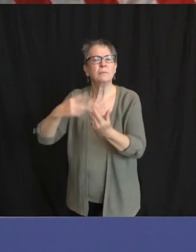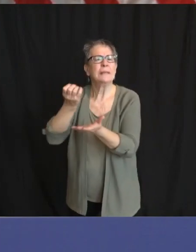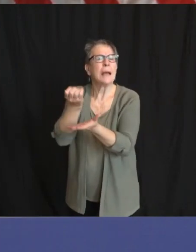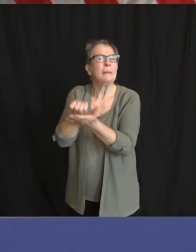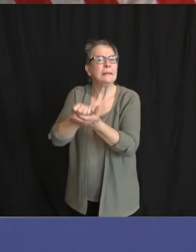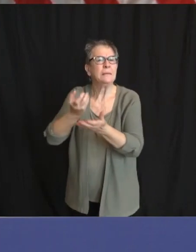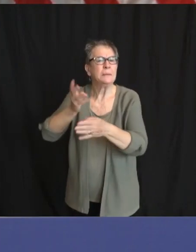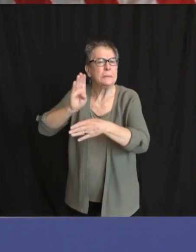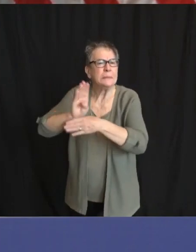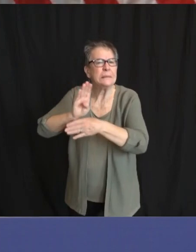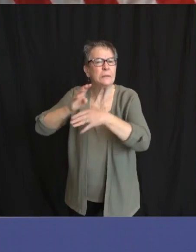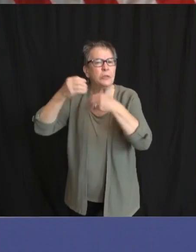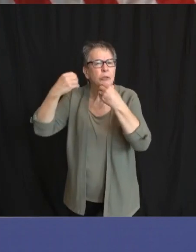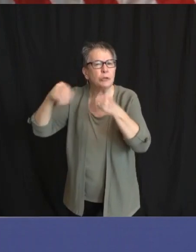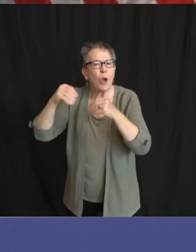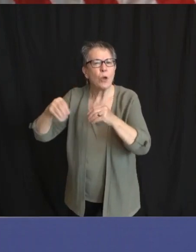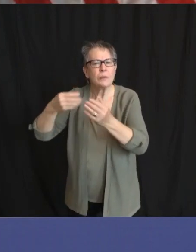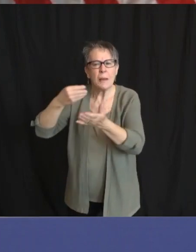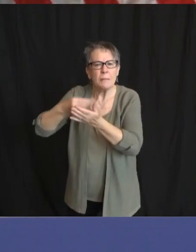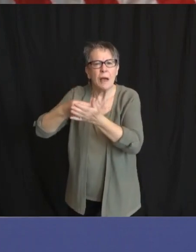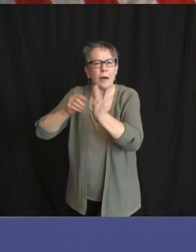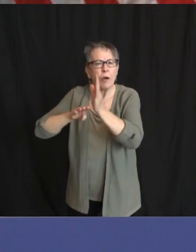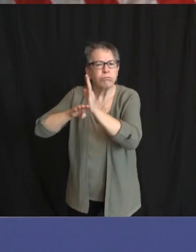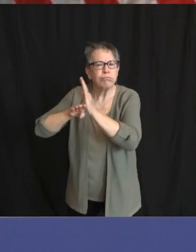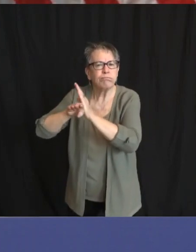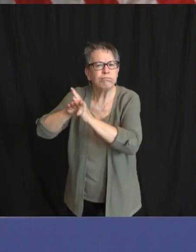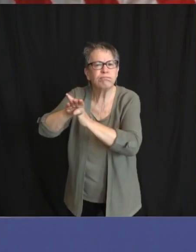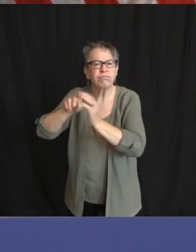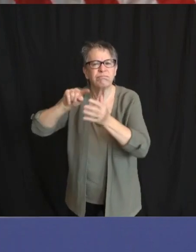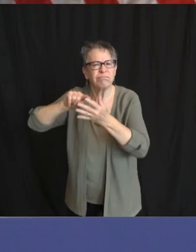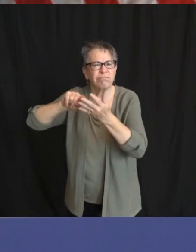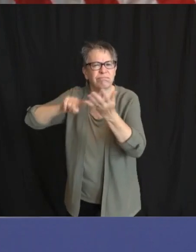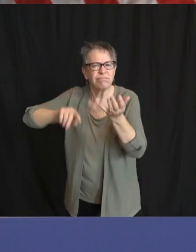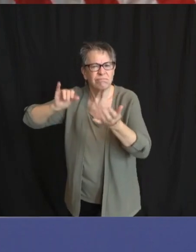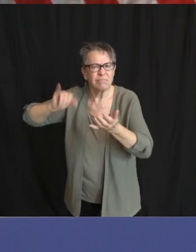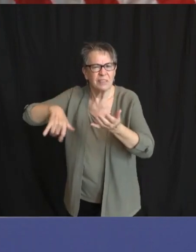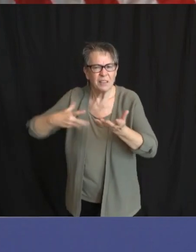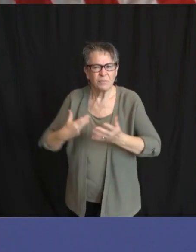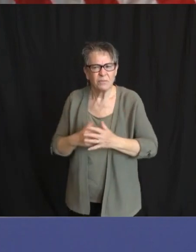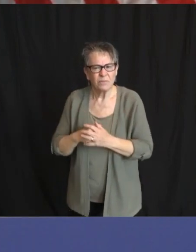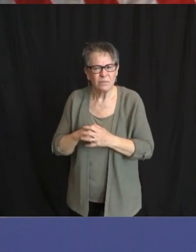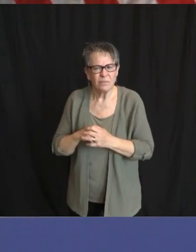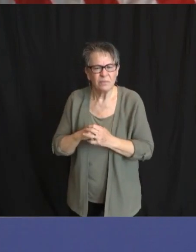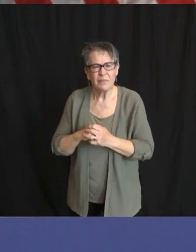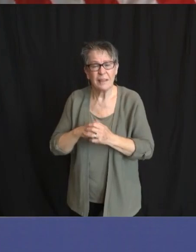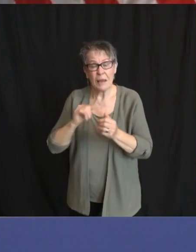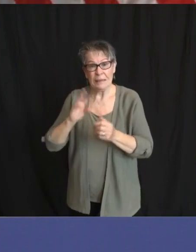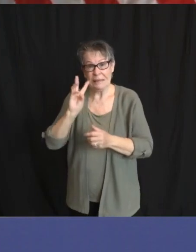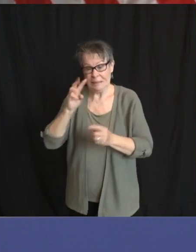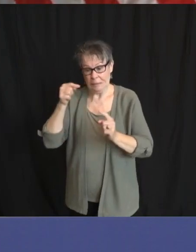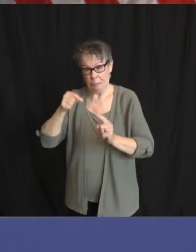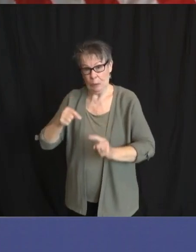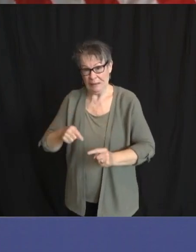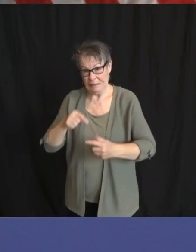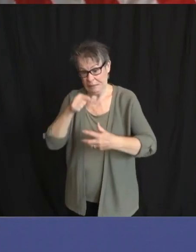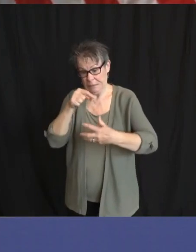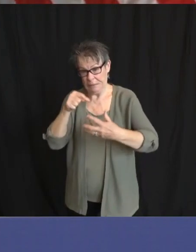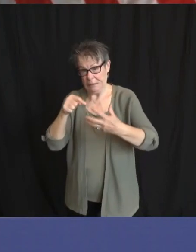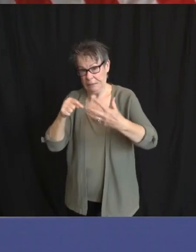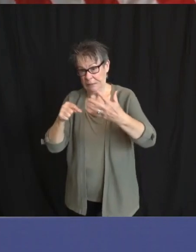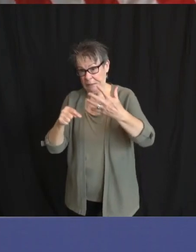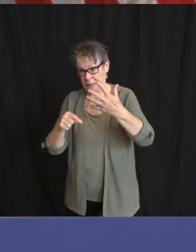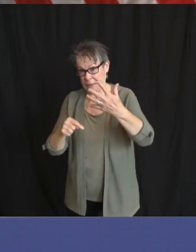protocols, contact tracing protocols, isolation protocols. We think we are getting our arms